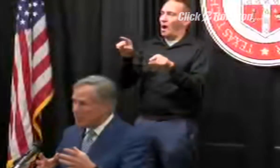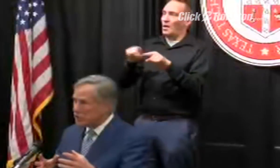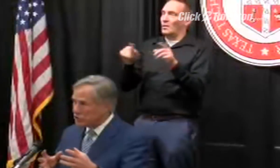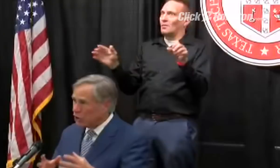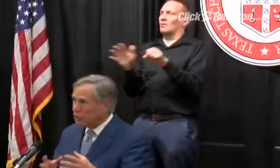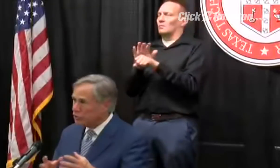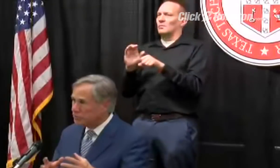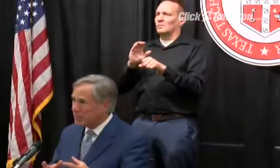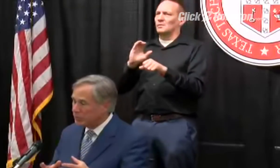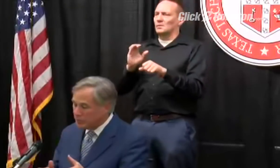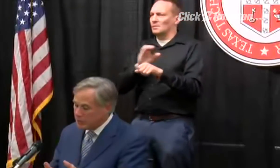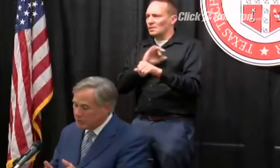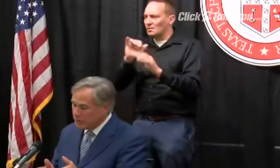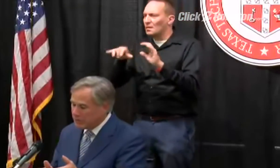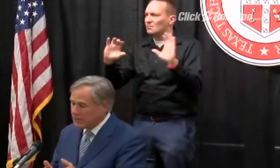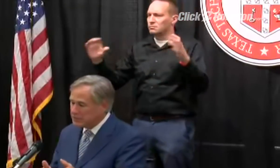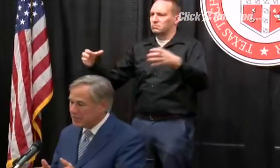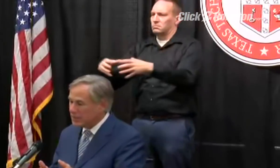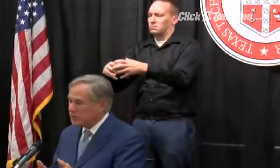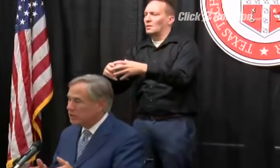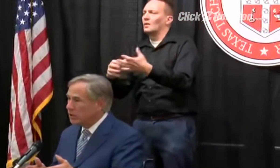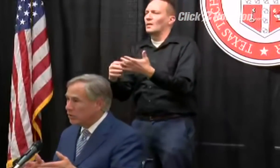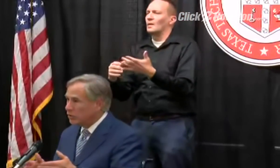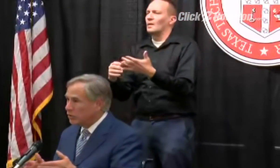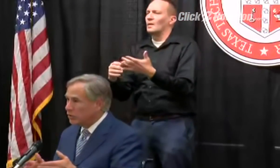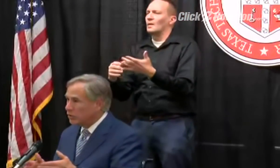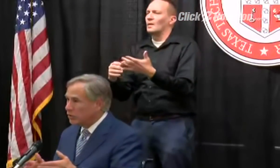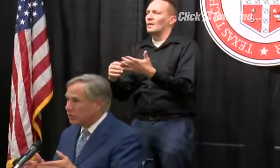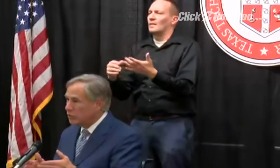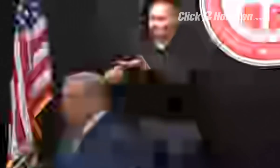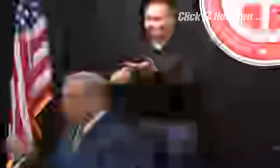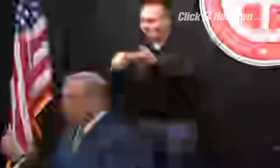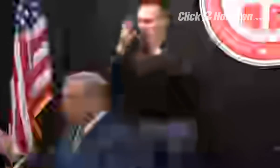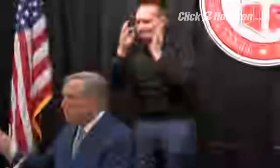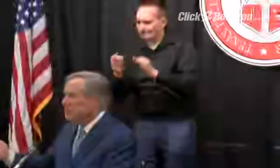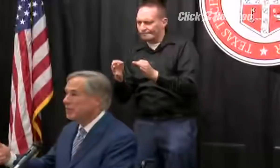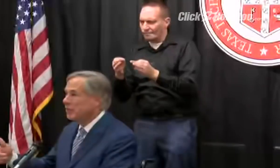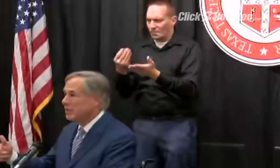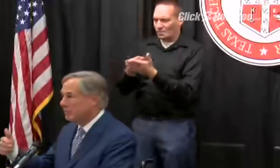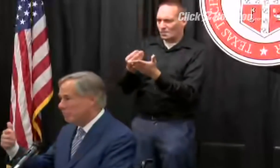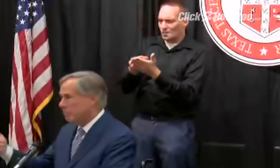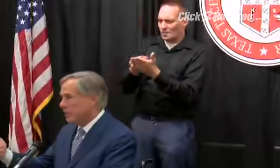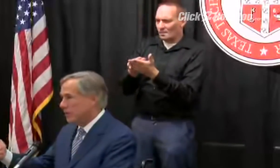collaboratively amongst all those people, they decided the way that the money would be